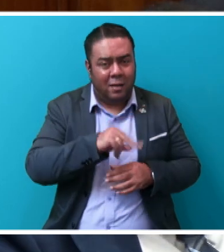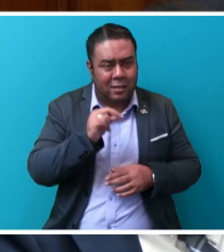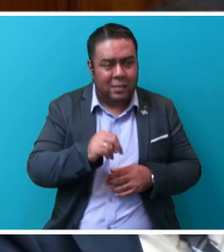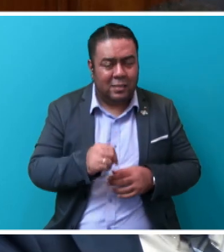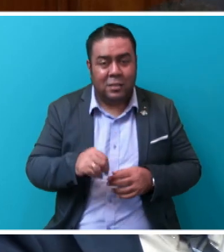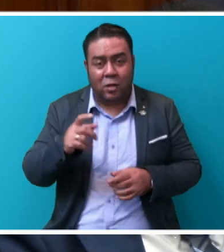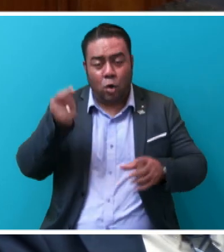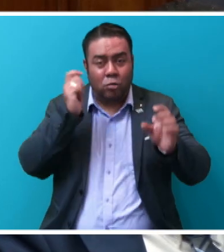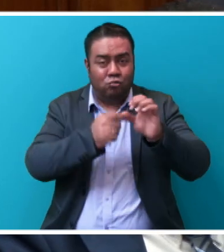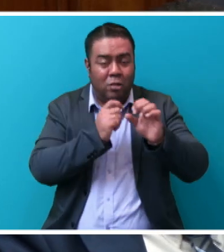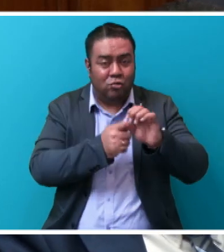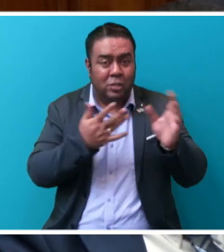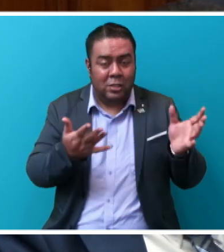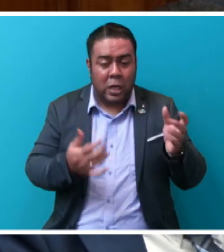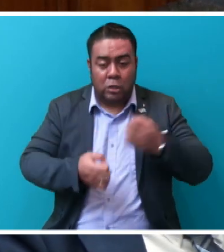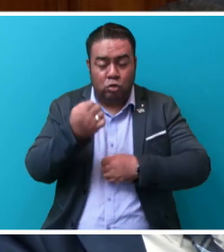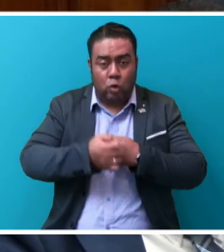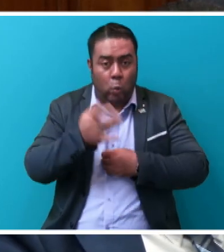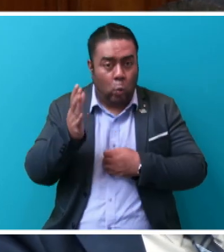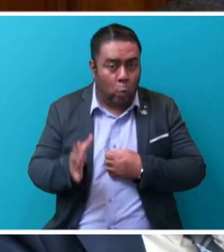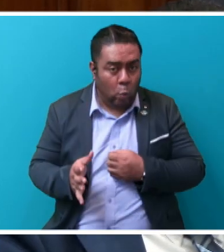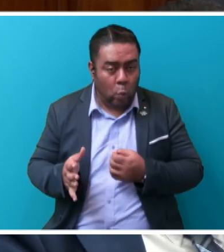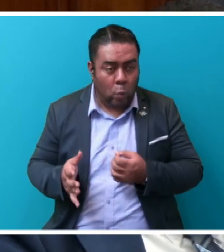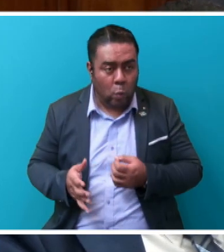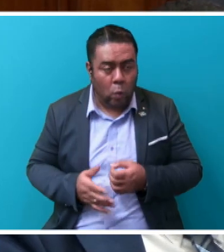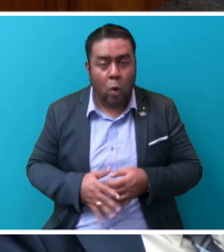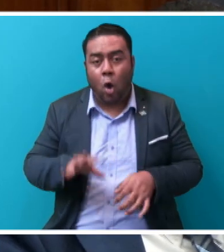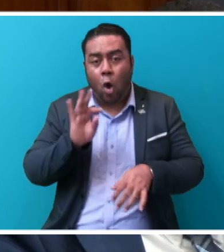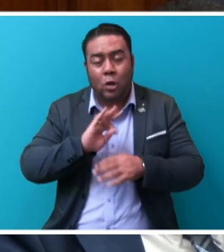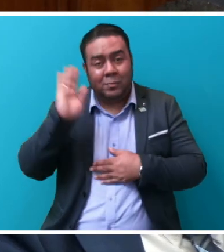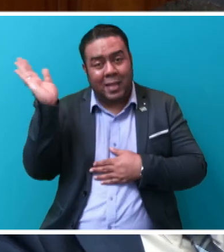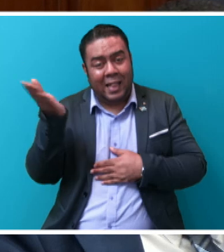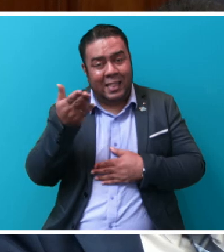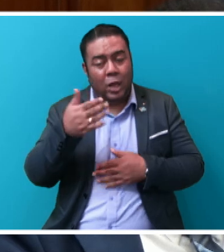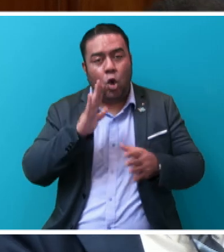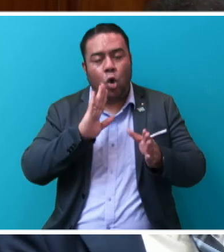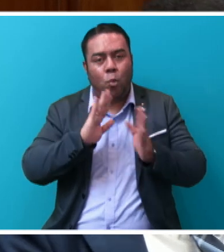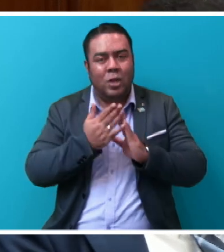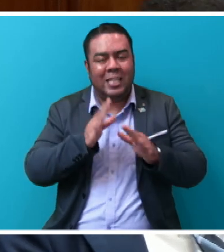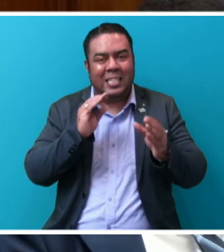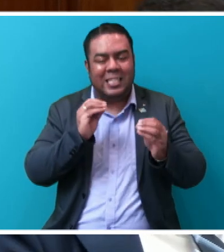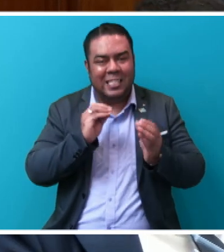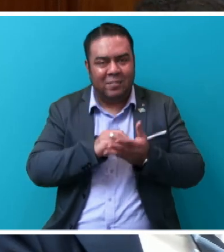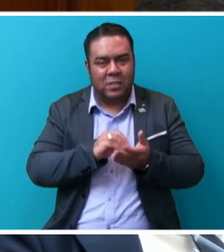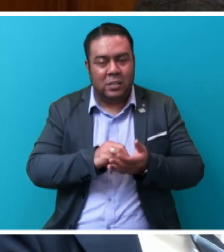as construction, engineering, hospitality, and community services, which